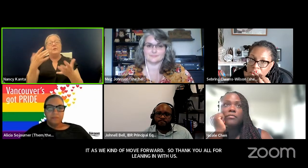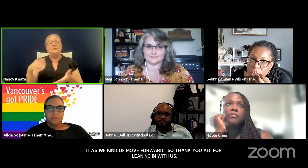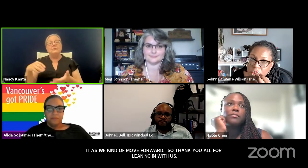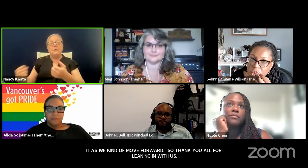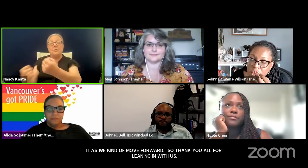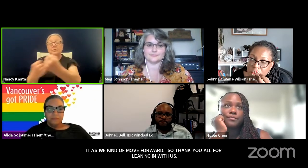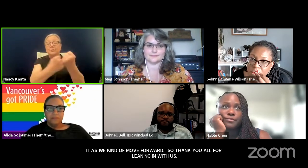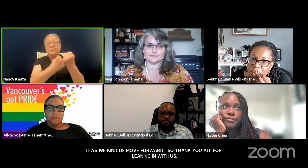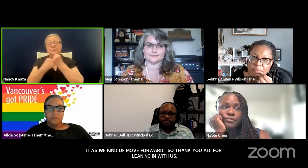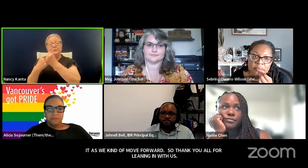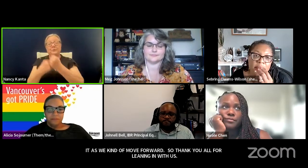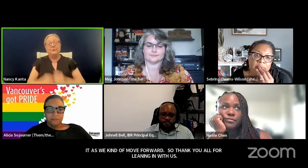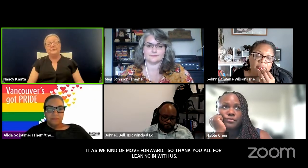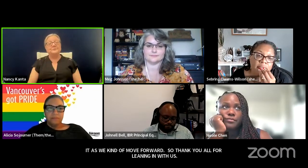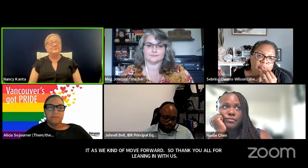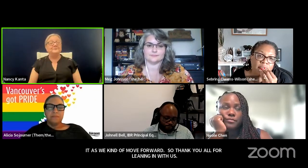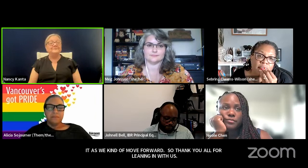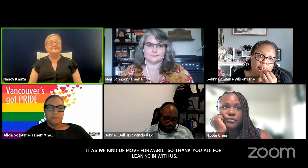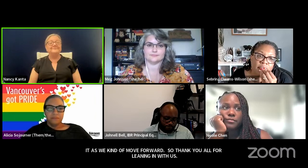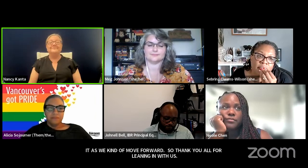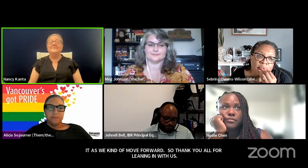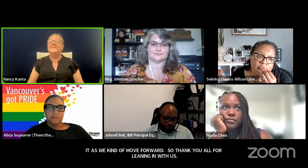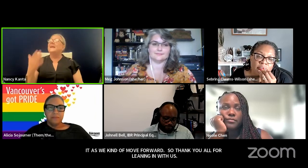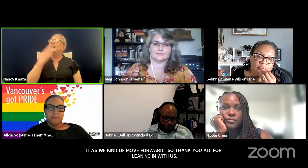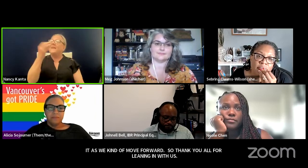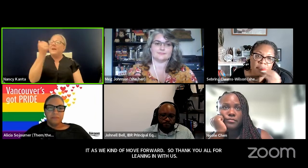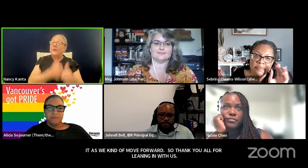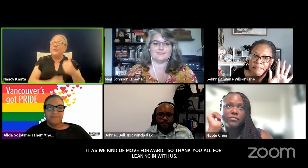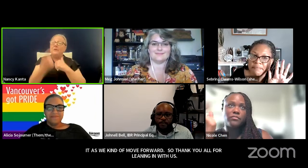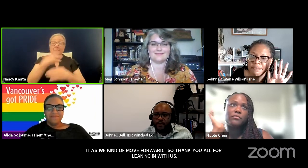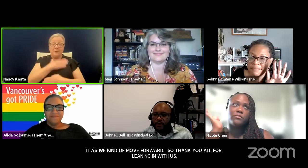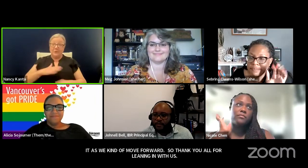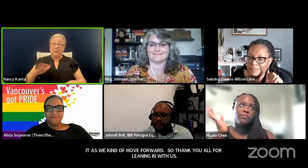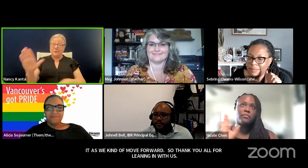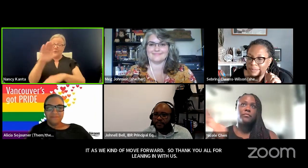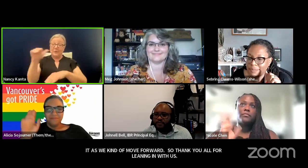Thank you. Thank you, everyone. Have a good evening.